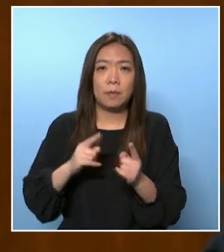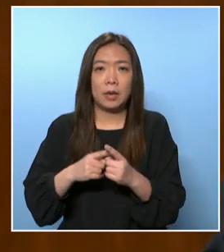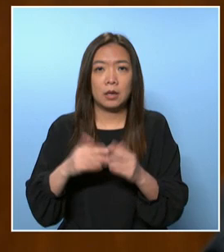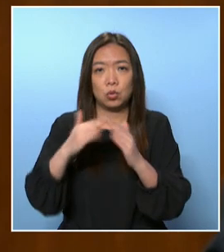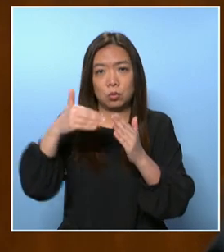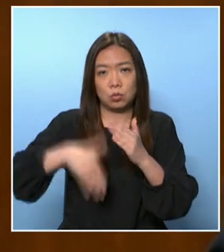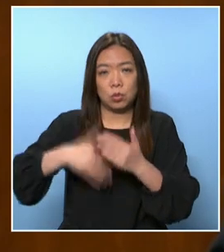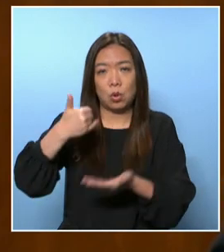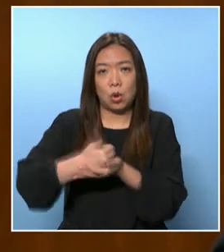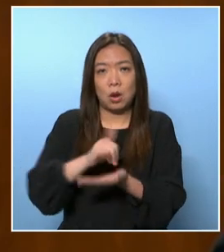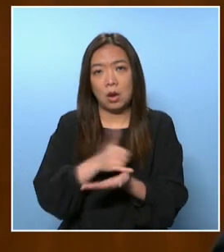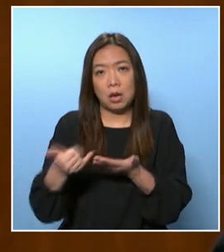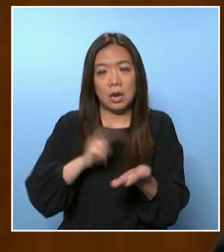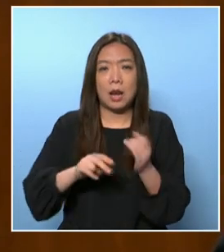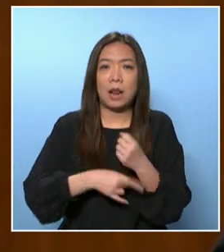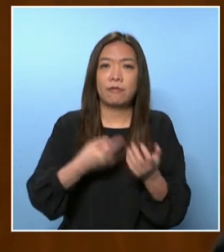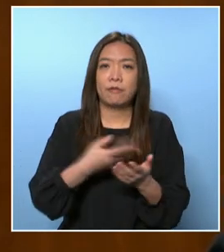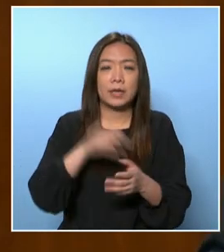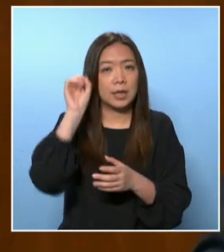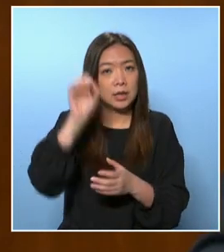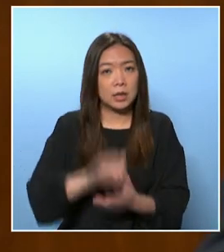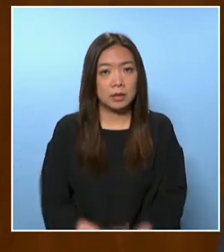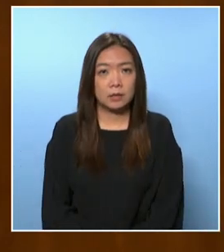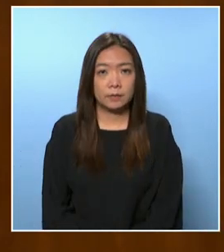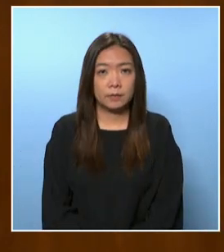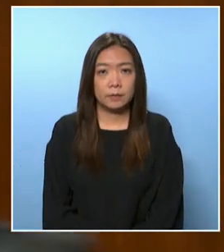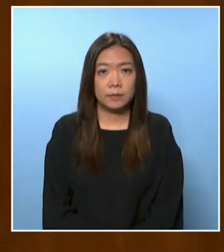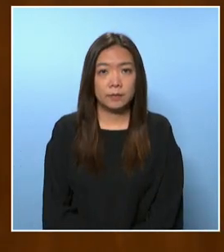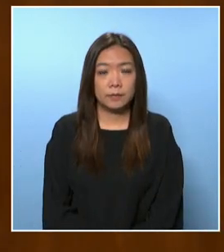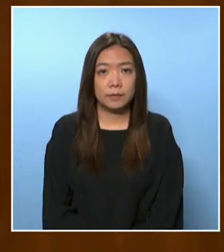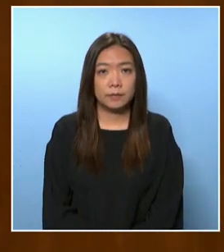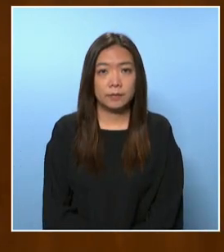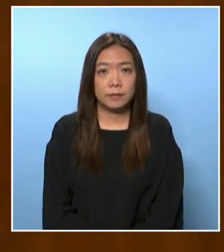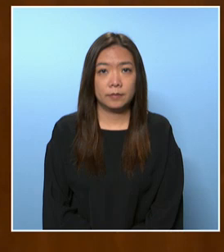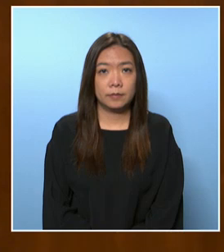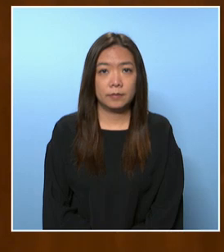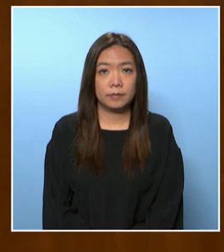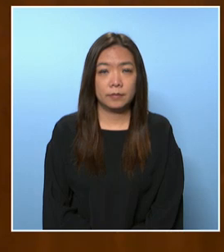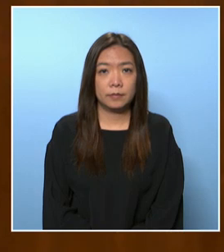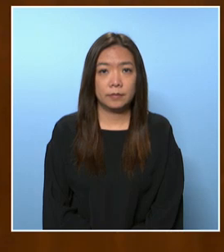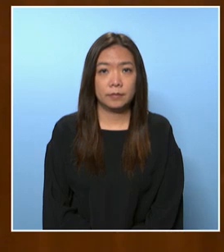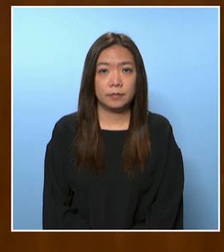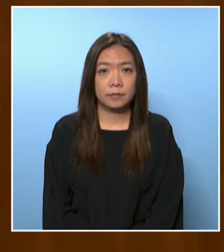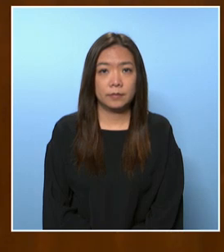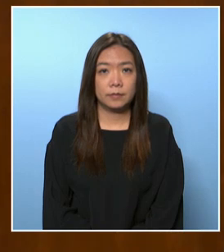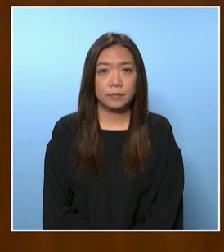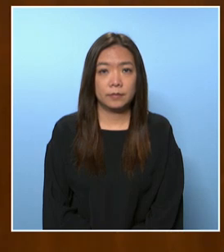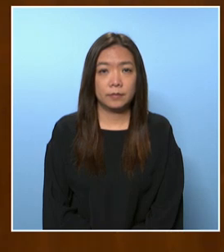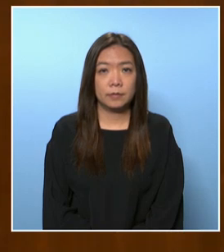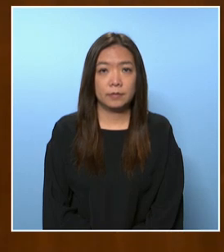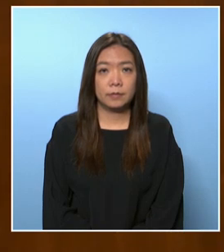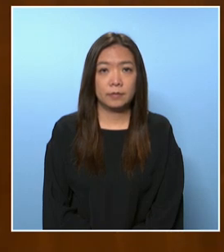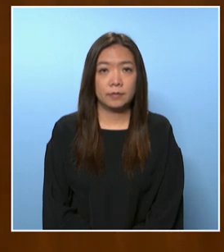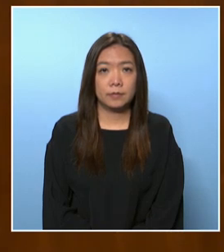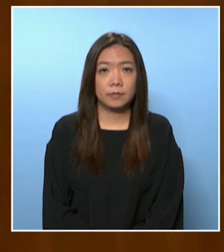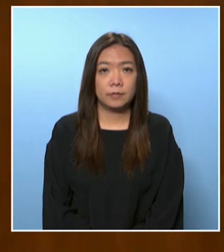4, end-of-life care, legislative proposals on advanced directives and dying in place.